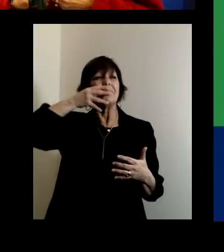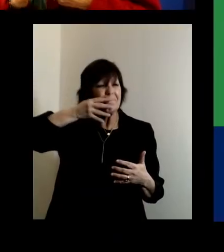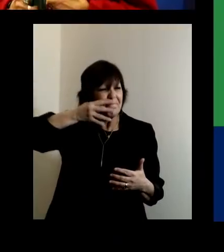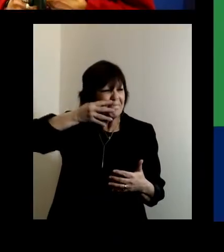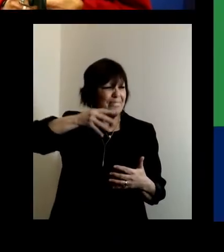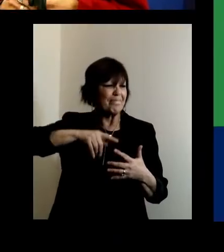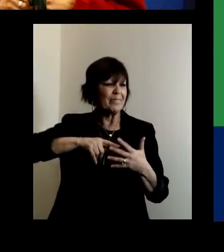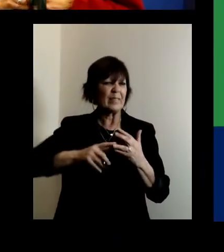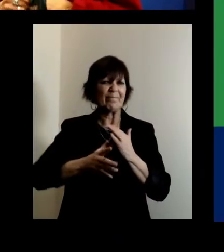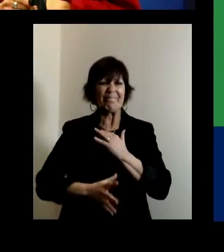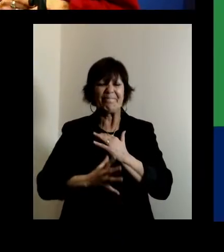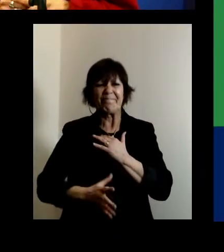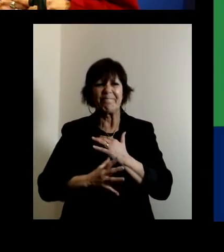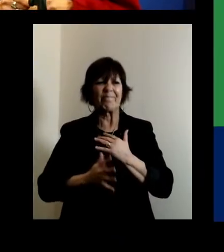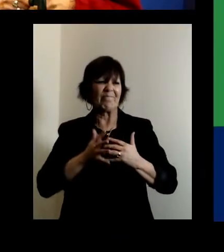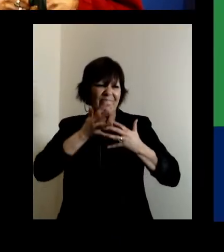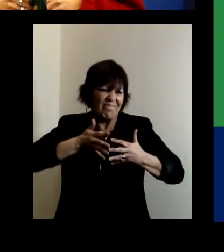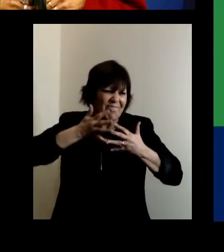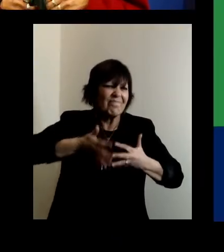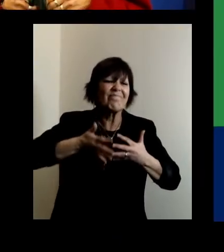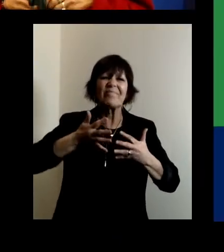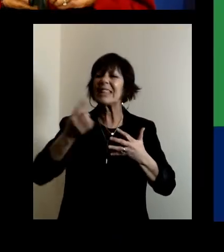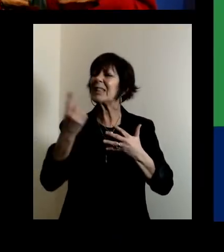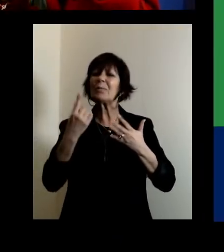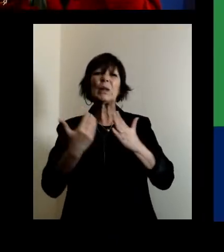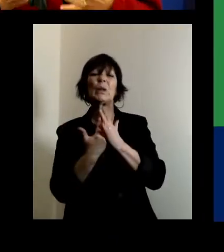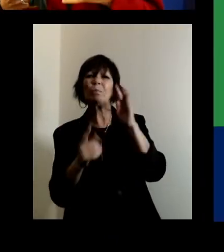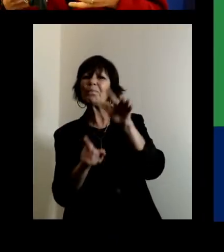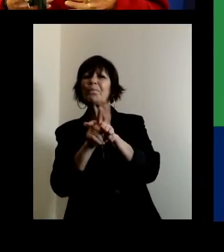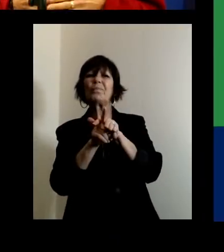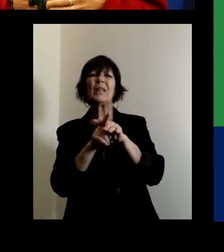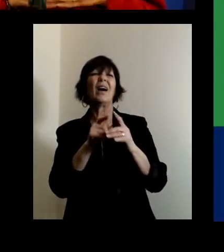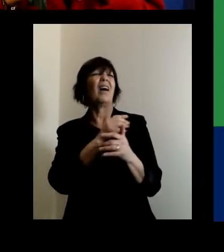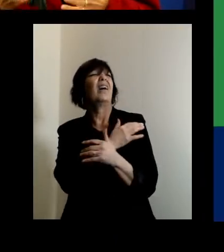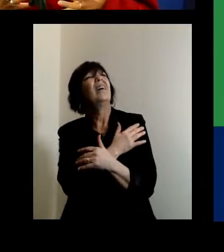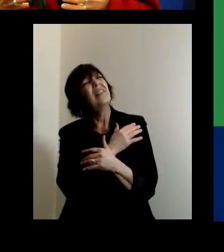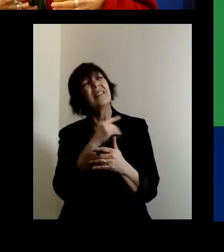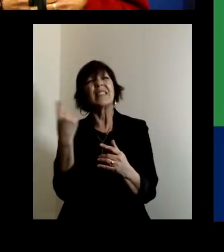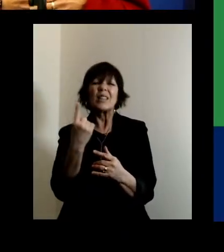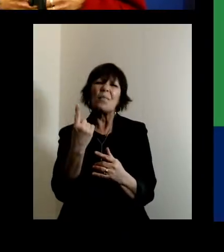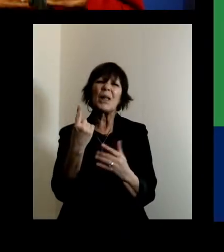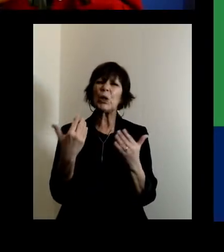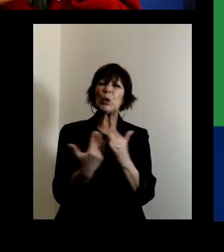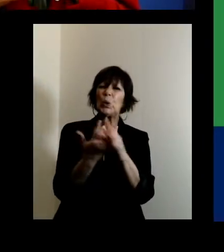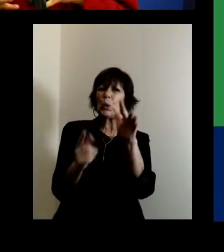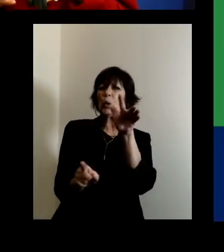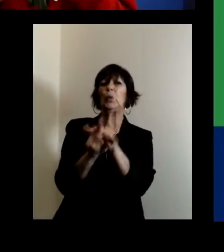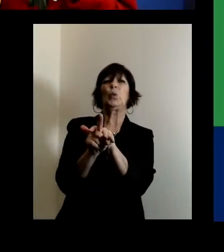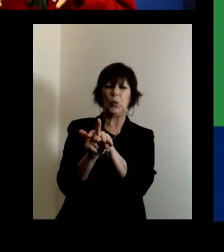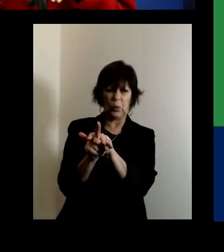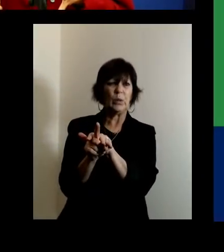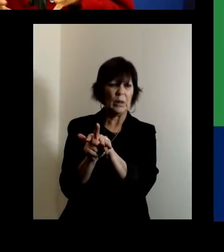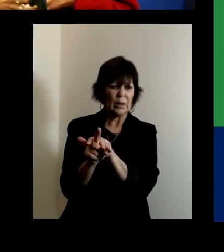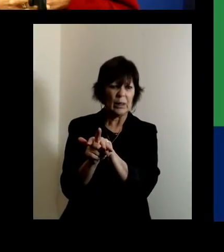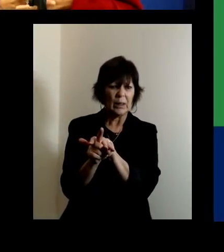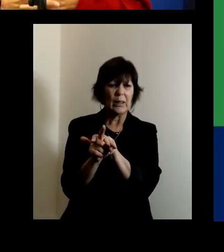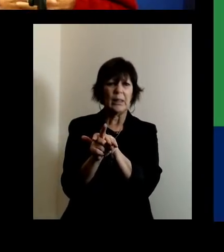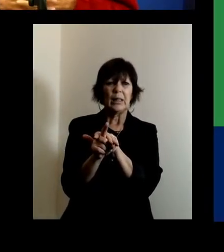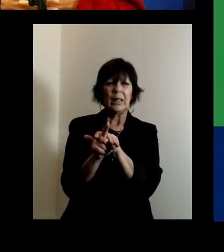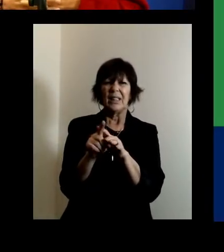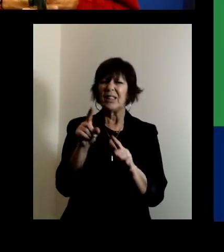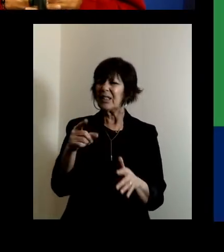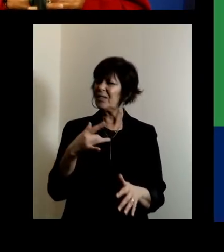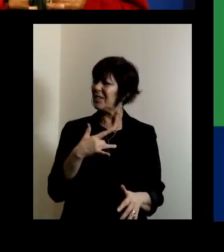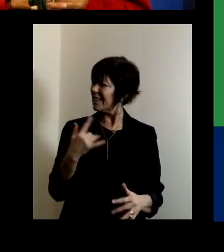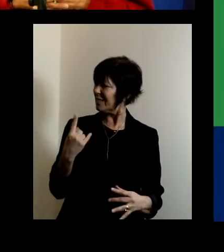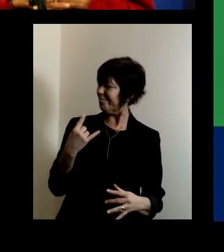new diarrhea, new vomiting, new muscle aches, new fatigue, something that is very specific to what